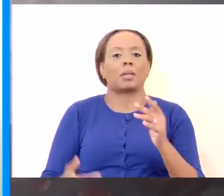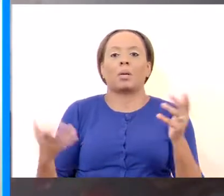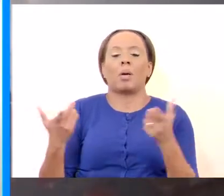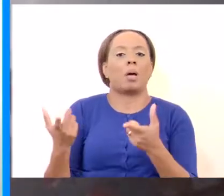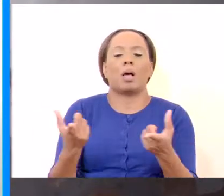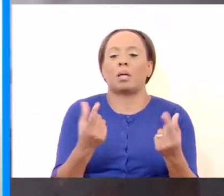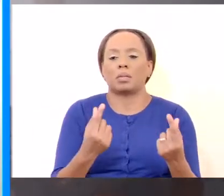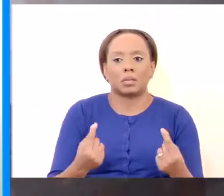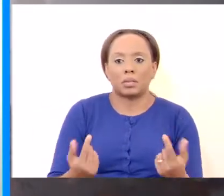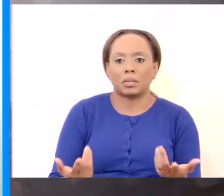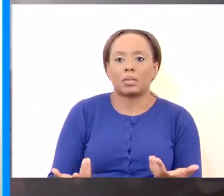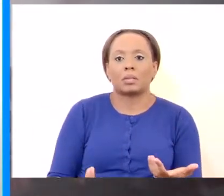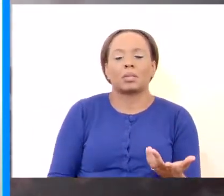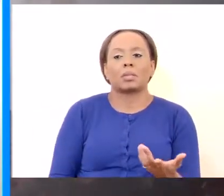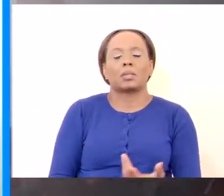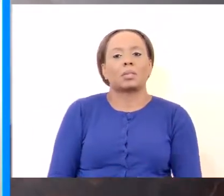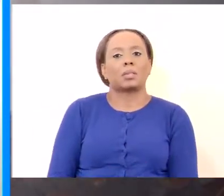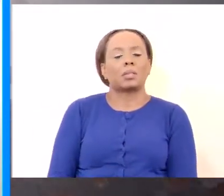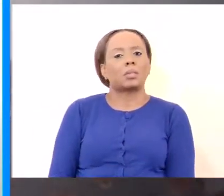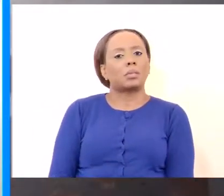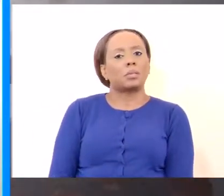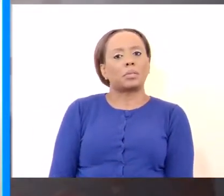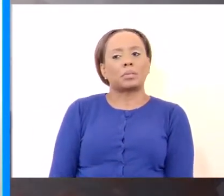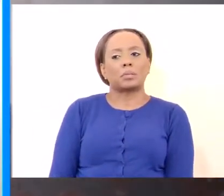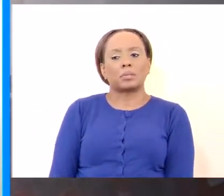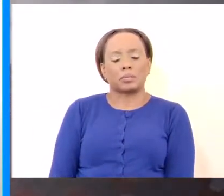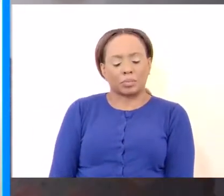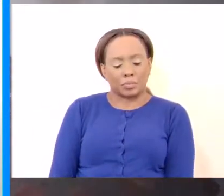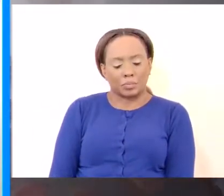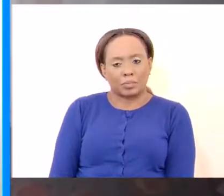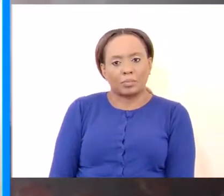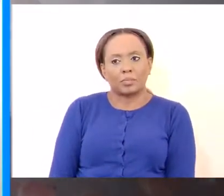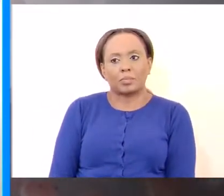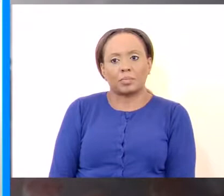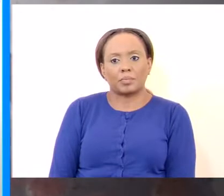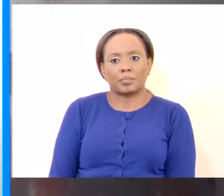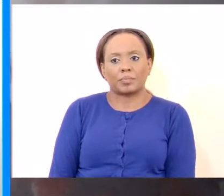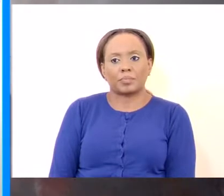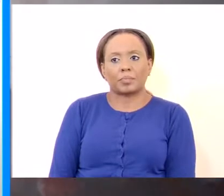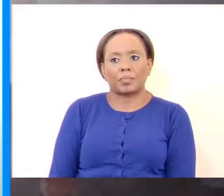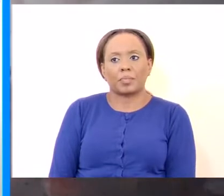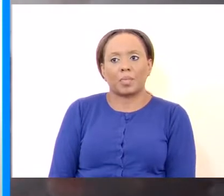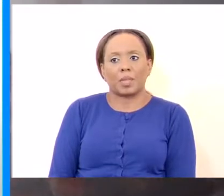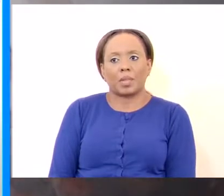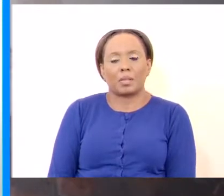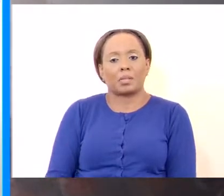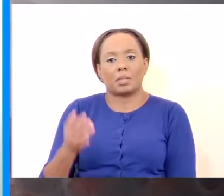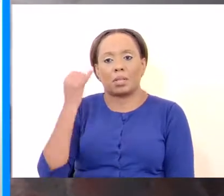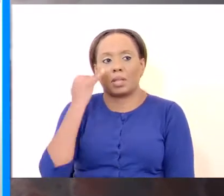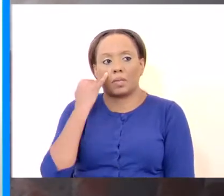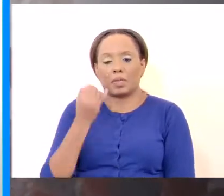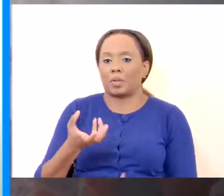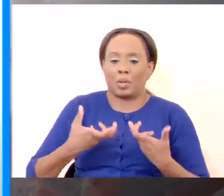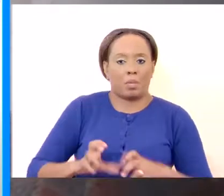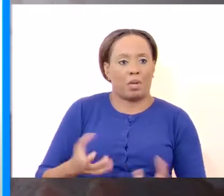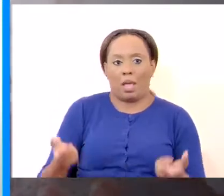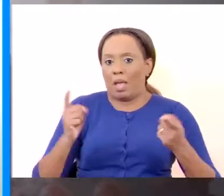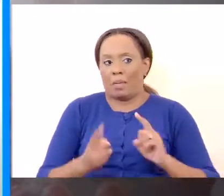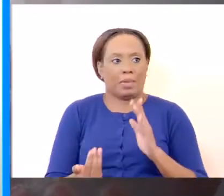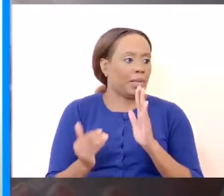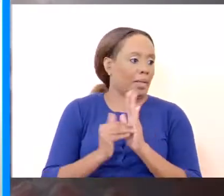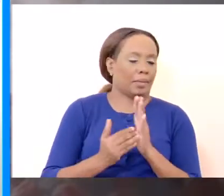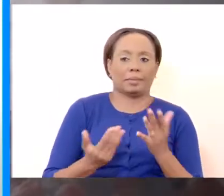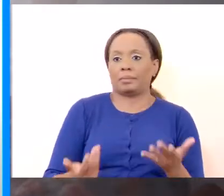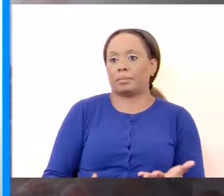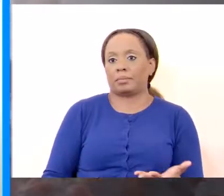it, and also what can be done to avoid things like this happening in the thereafter,